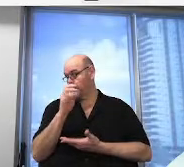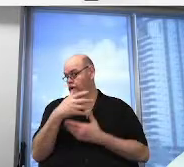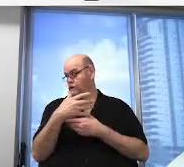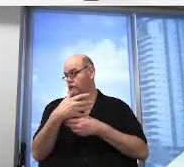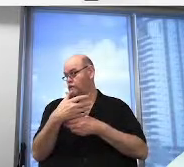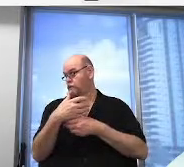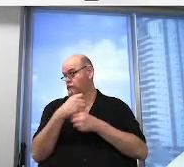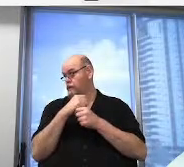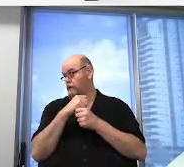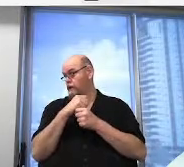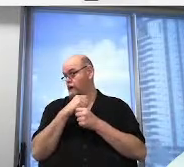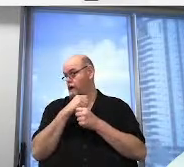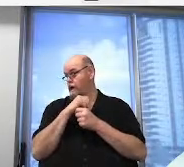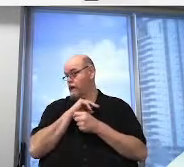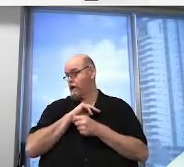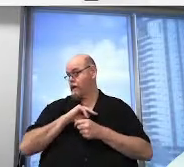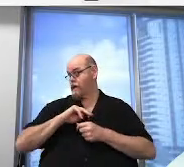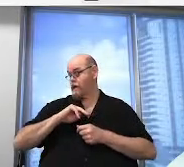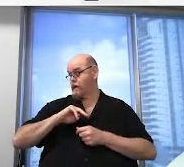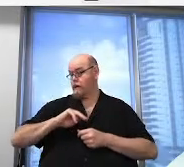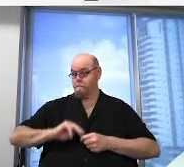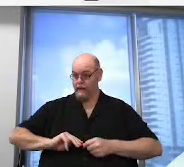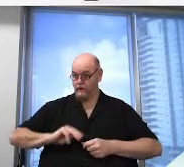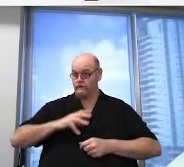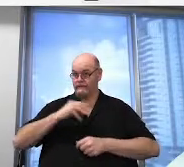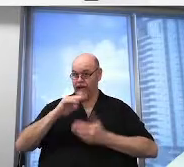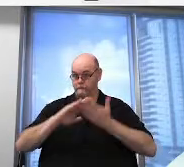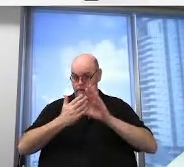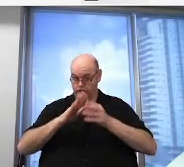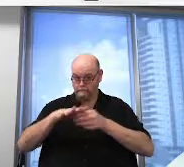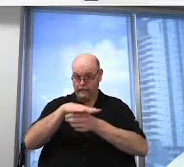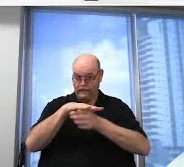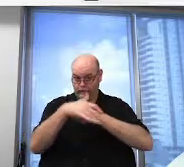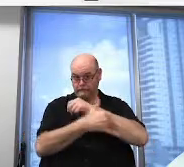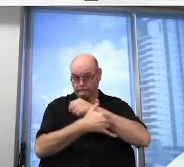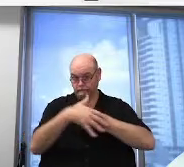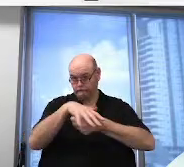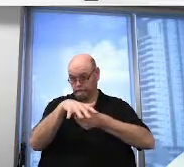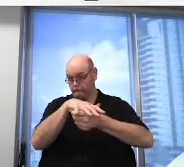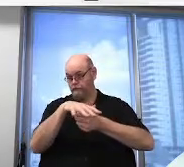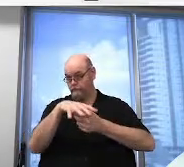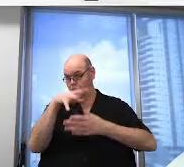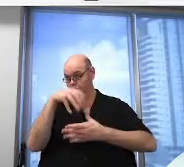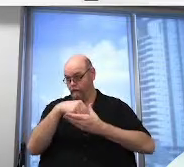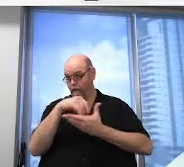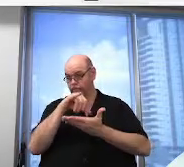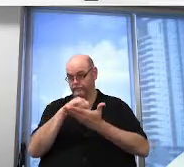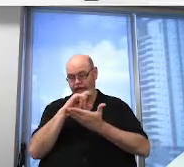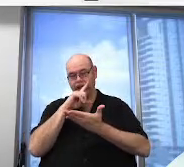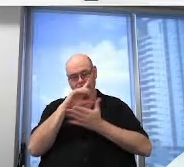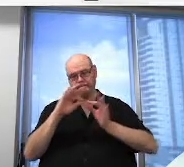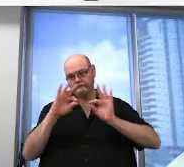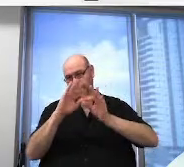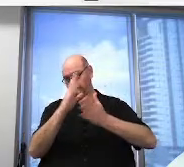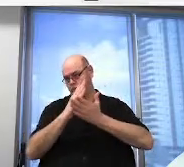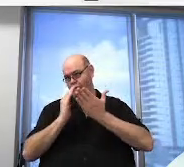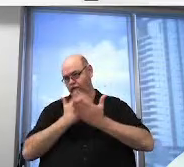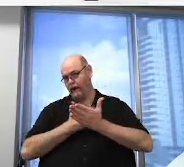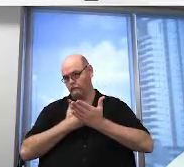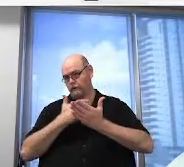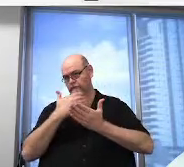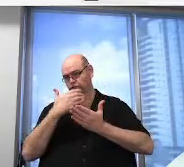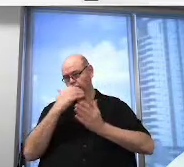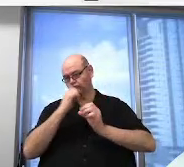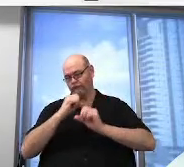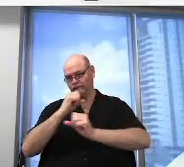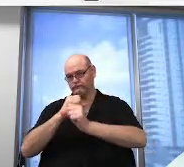getting the mayors and the municipalities involved is actually a key part of our strategy going forward.